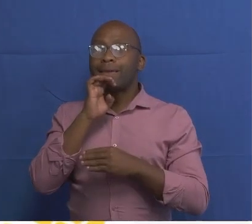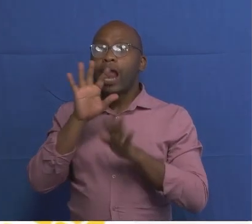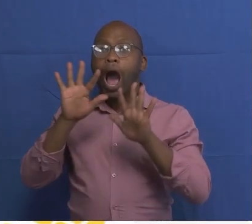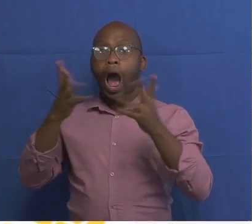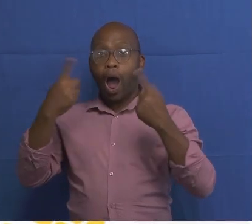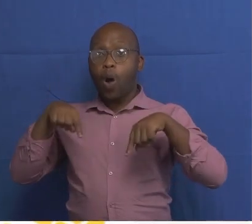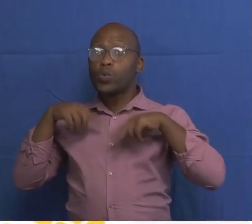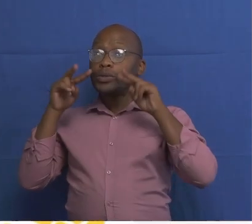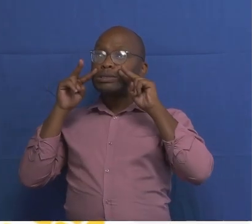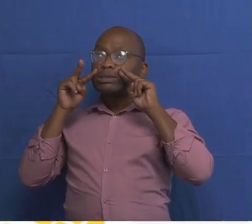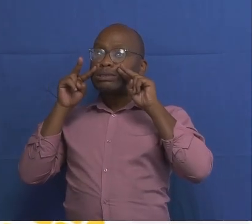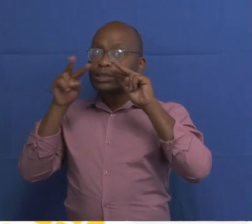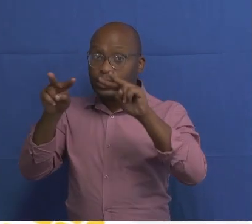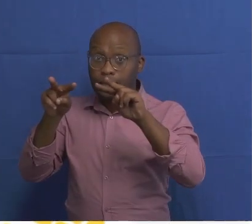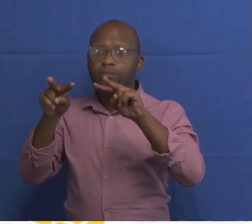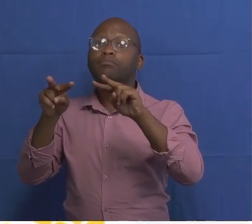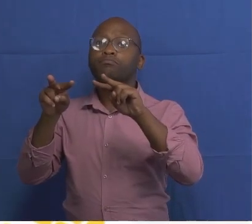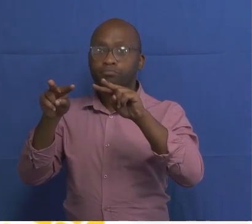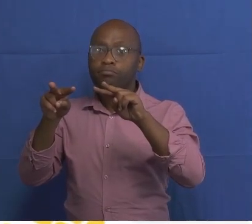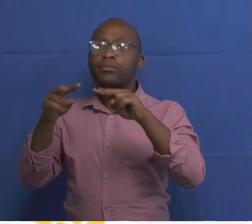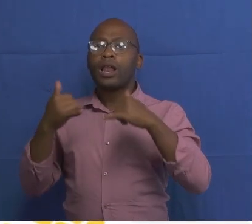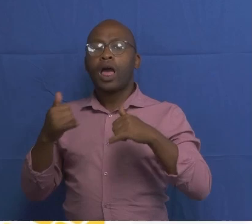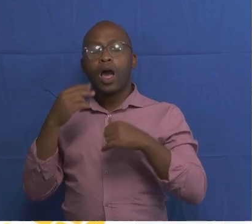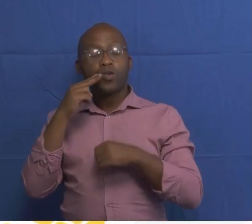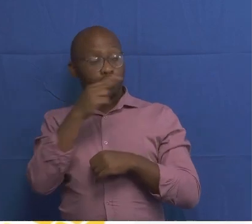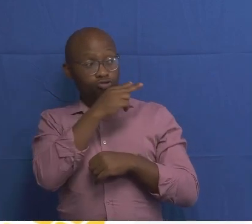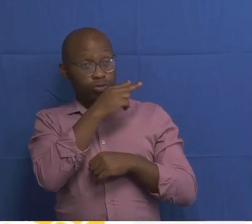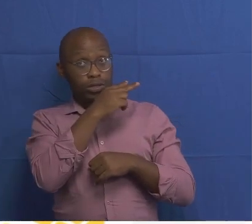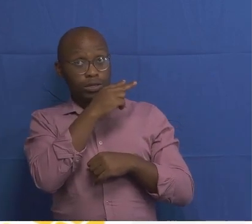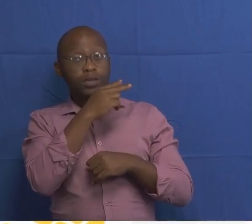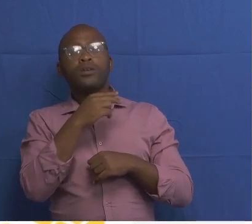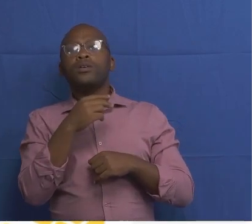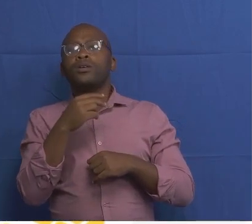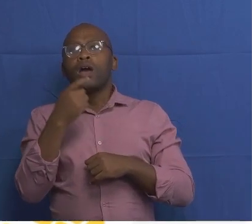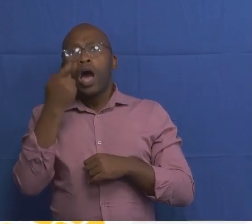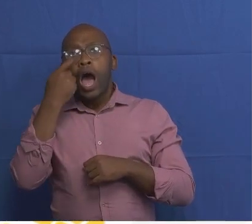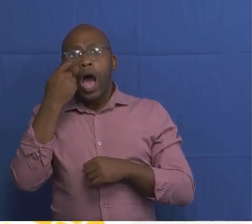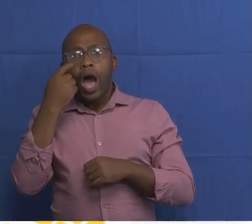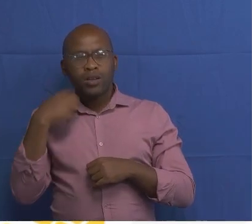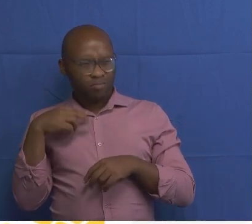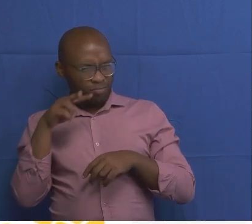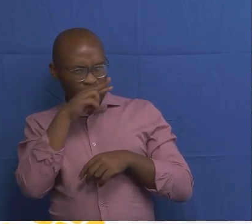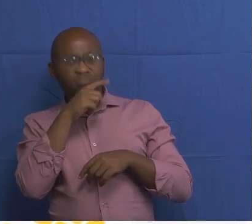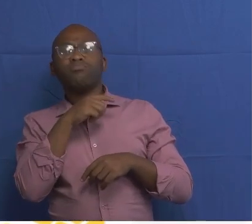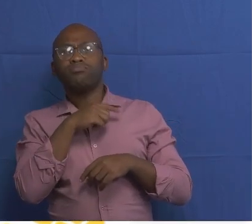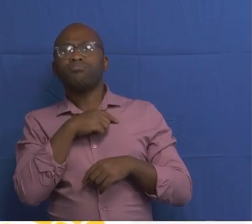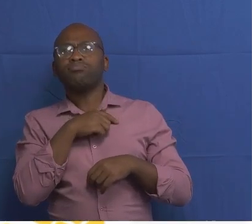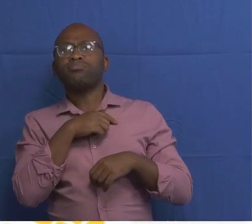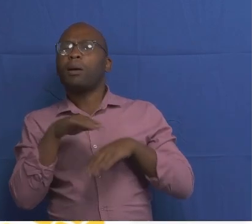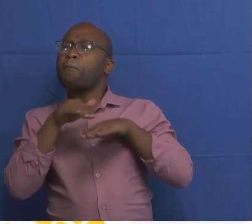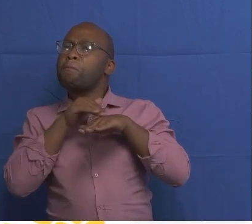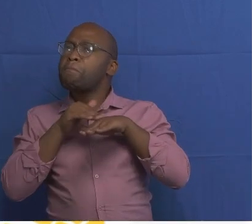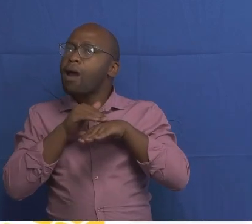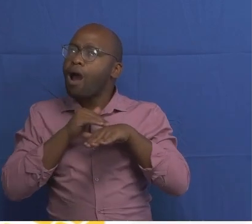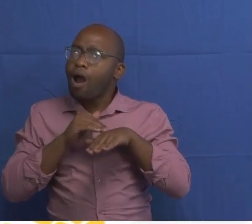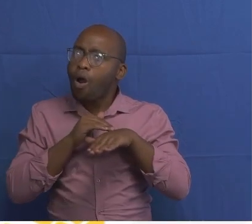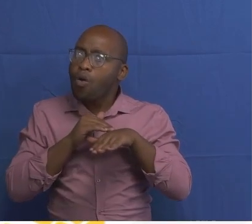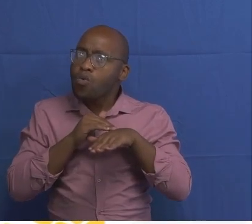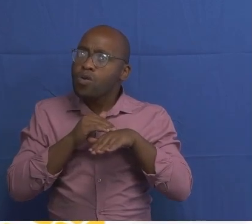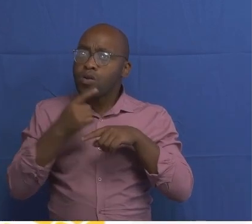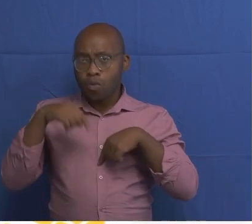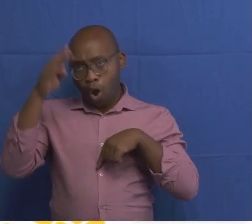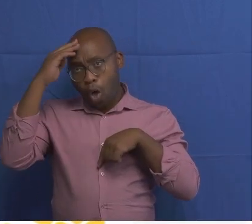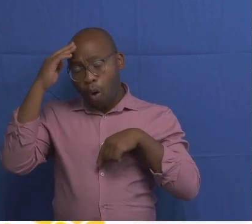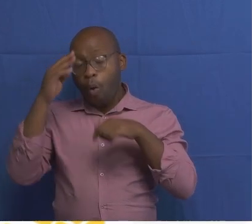at the second diagram, these eyes appear to be brown. And we were told that the allele for brown eyes